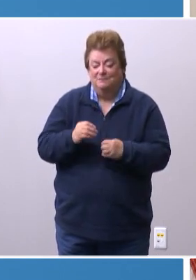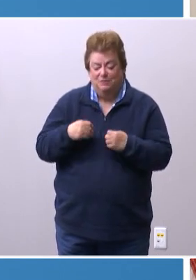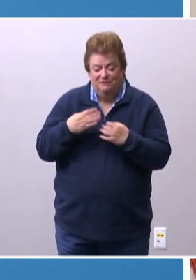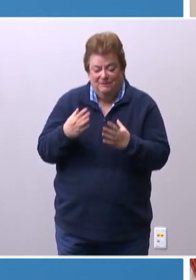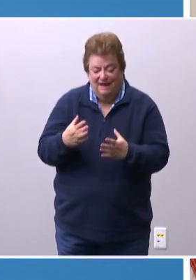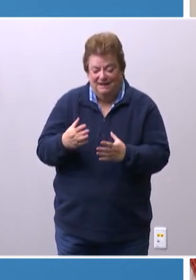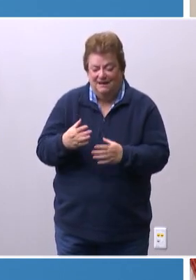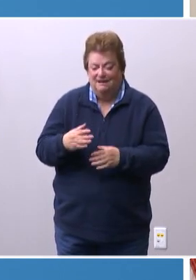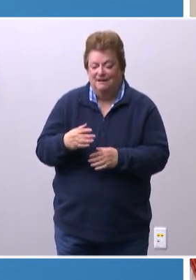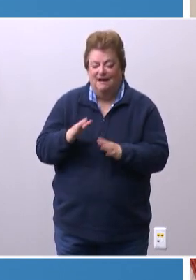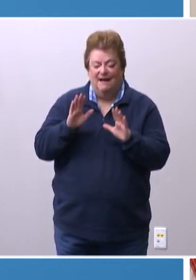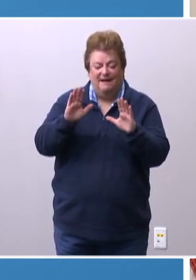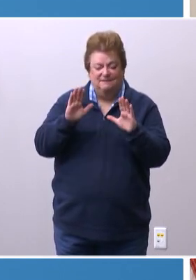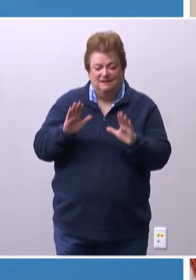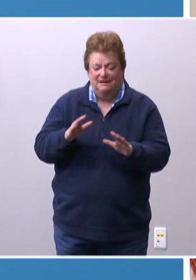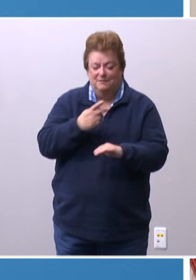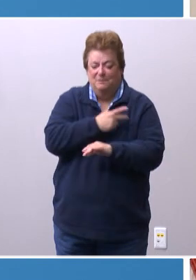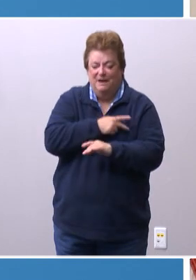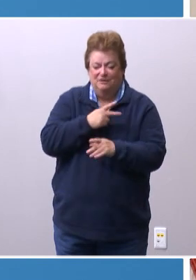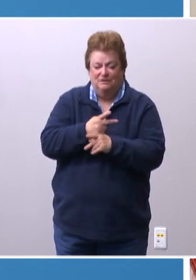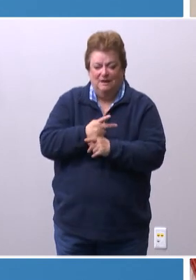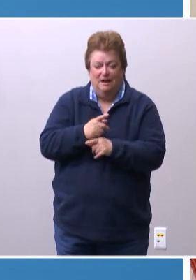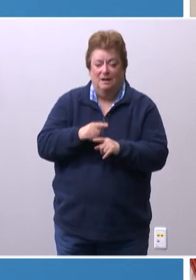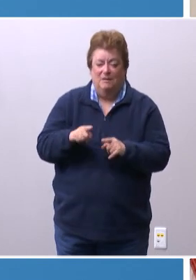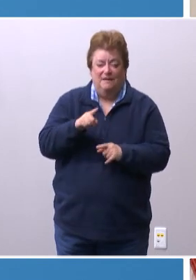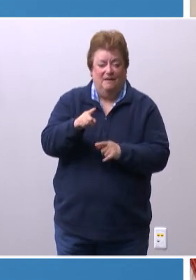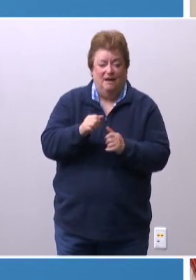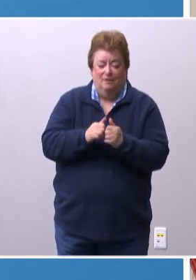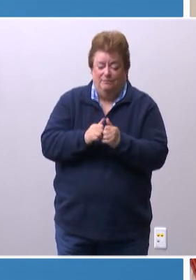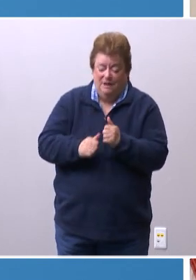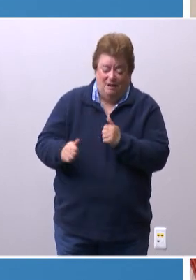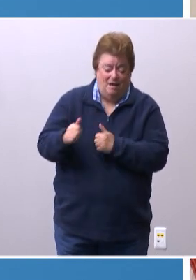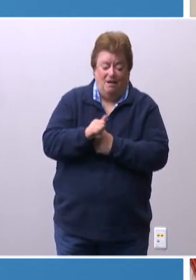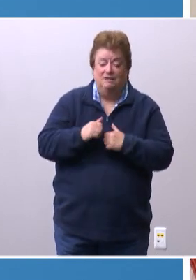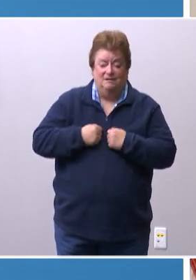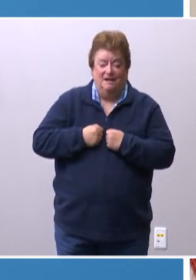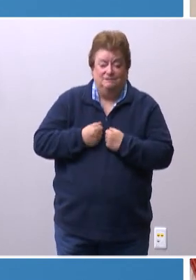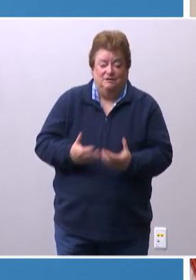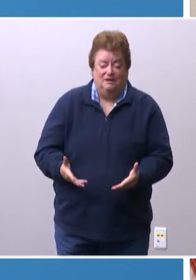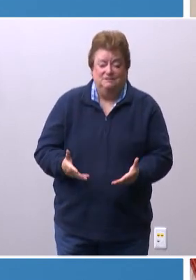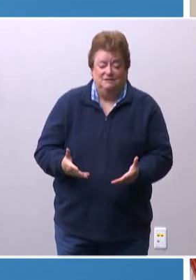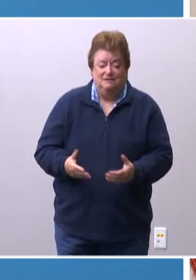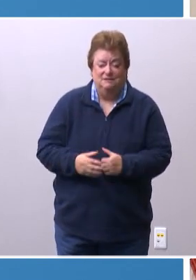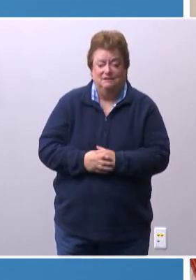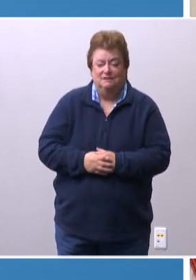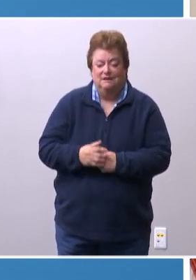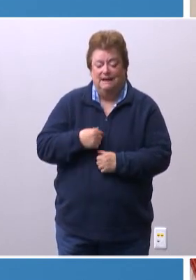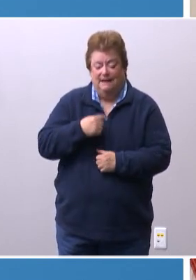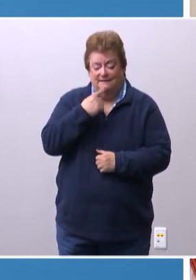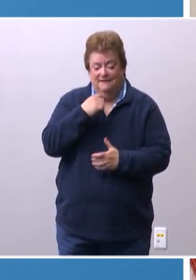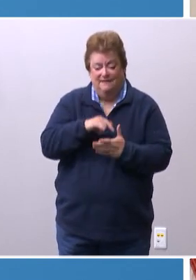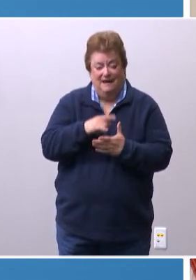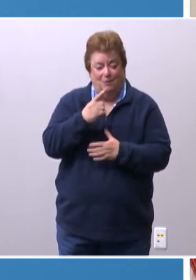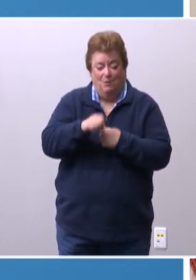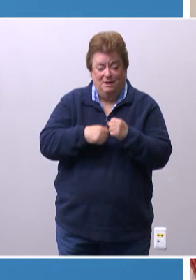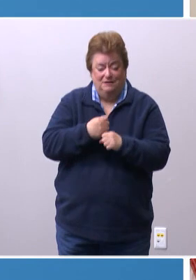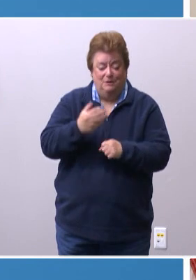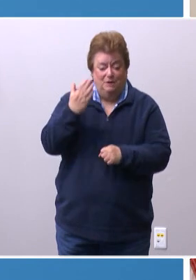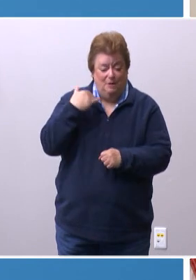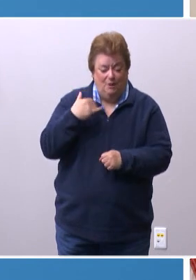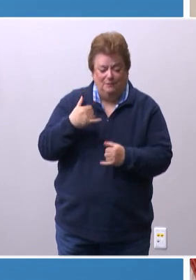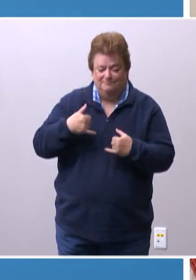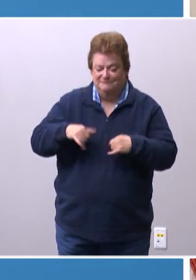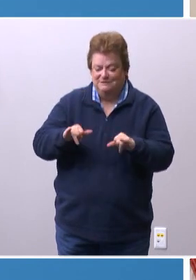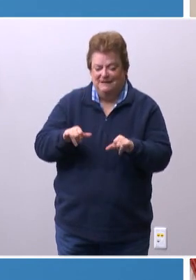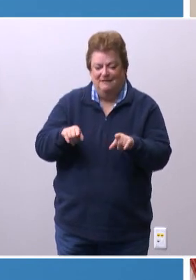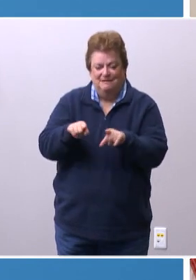excellent patient care, but they are beyond exhausted. I've said those words a year ago, and that has not changed. Our staff